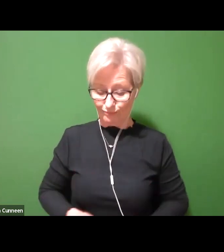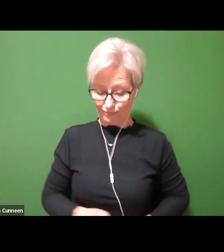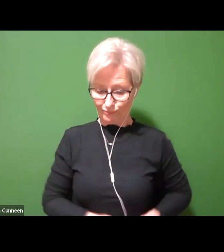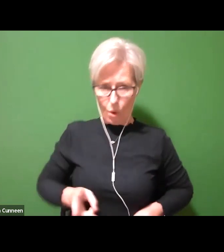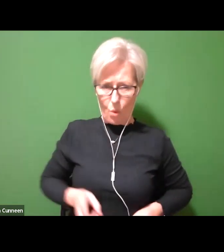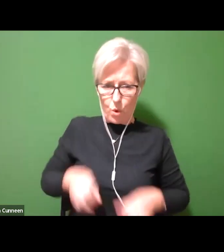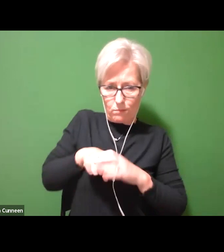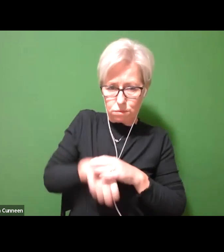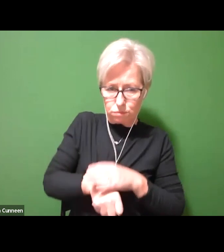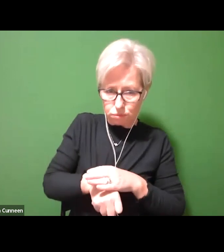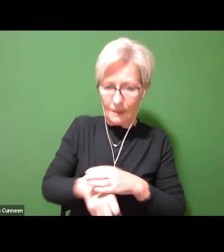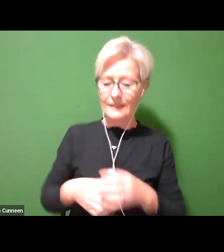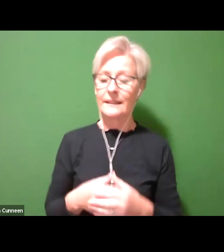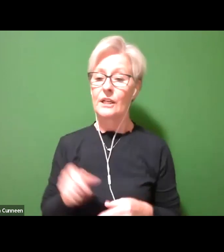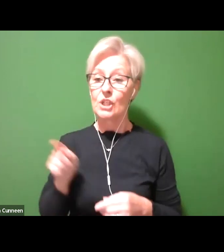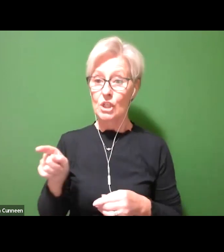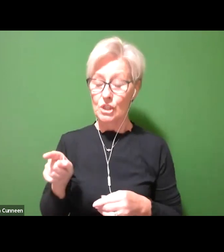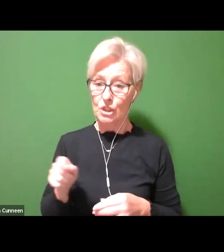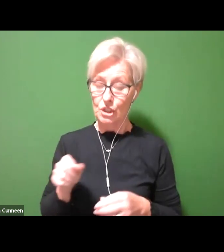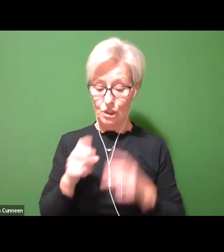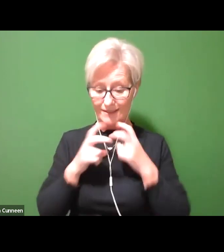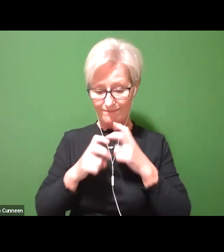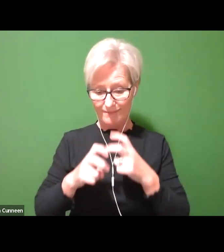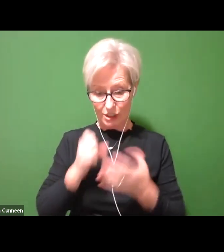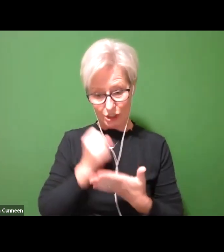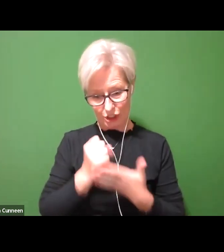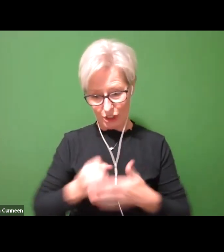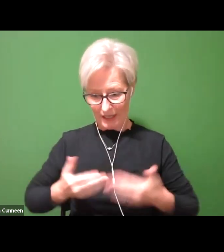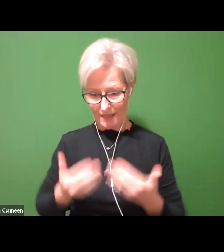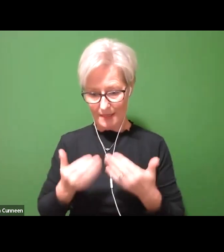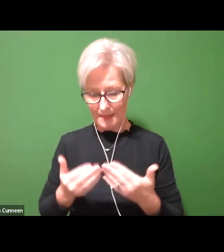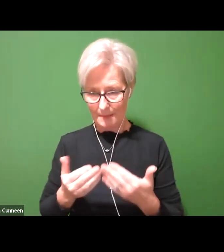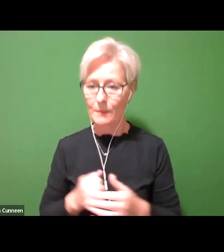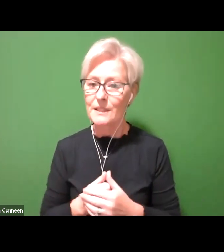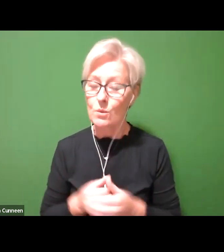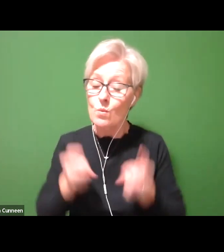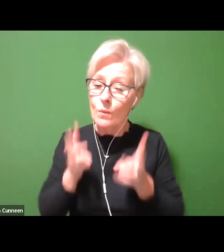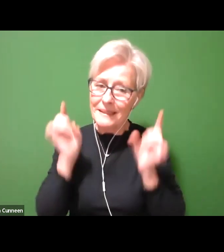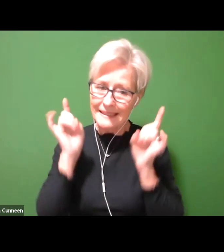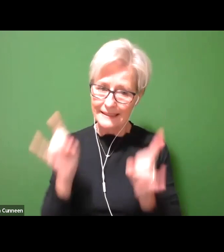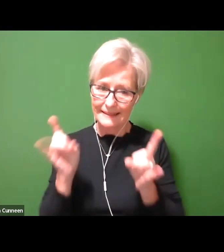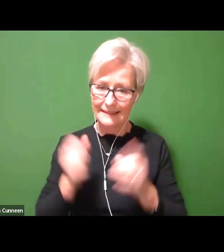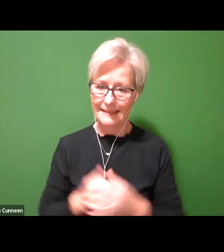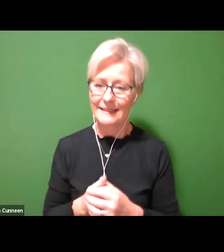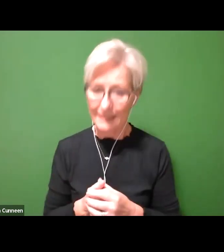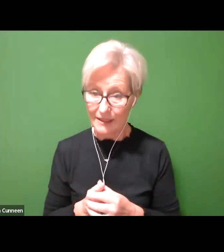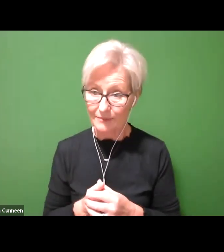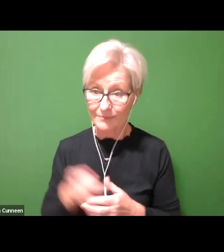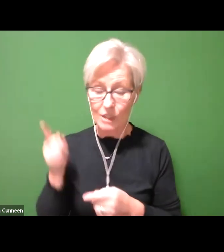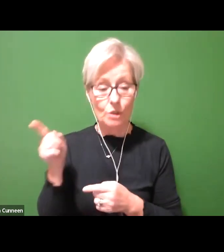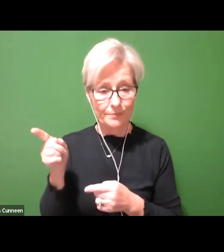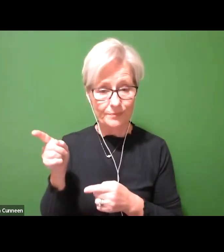completing a postgraduate studies in women's health through the University of Brunel. So Charlene has kindly